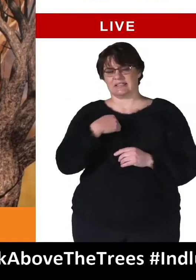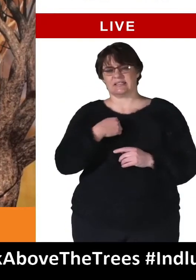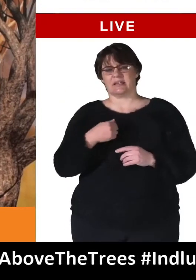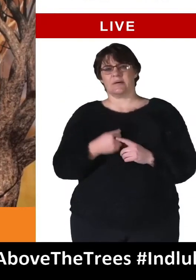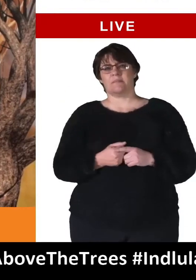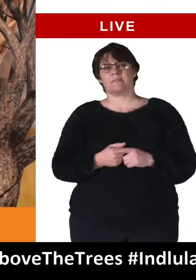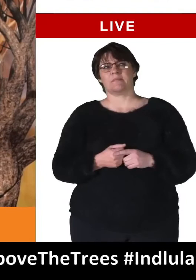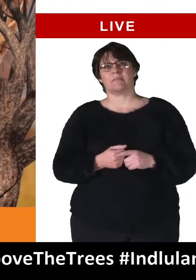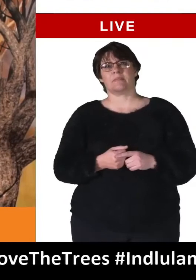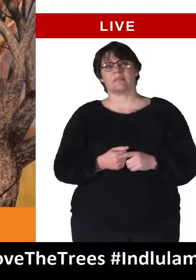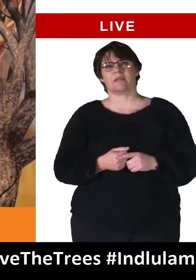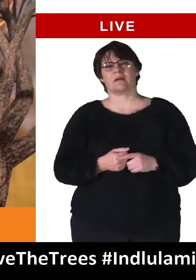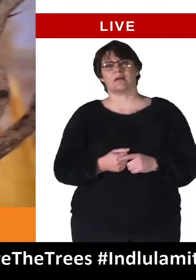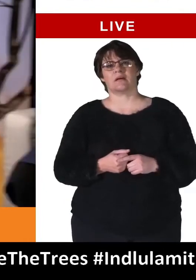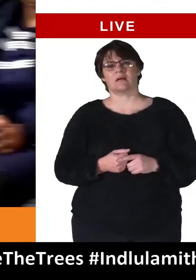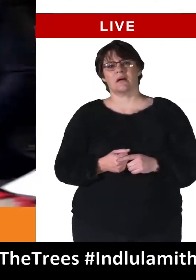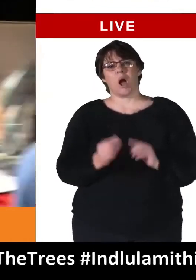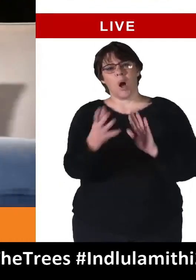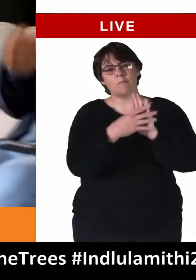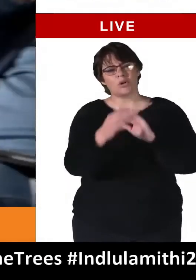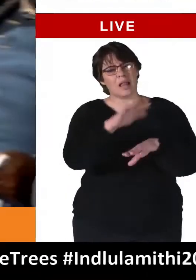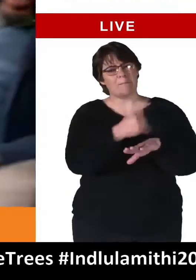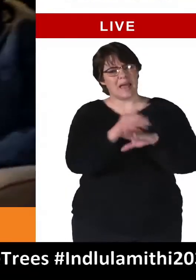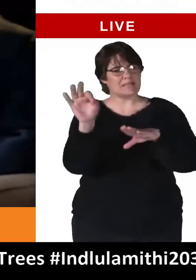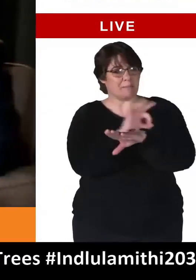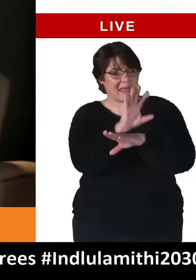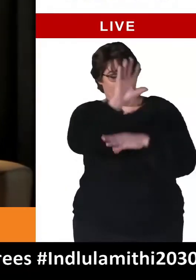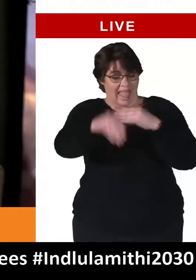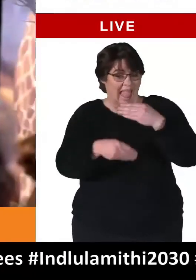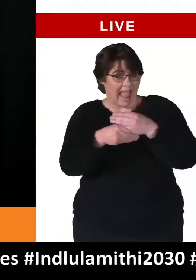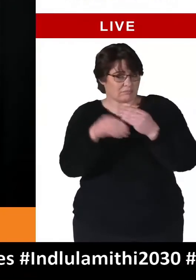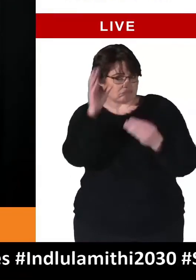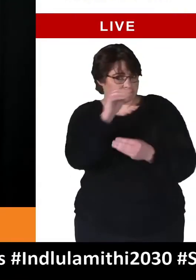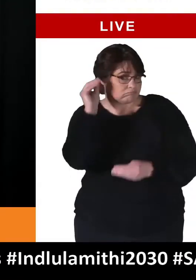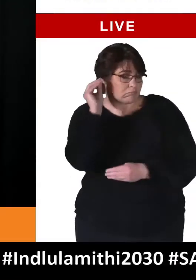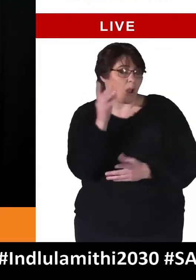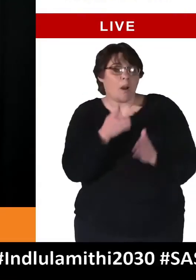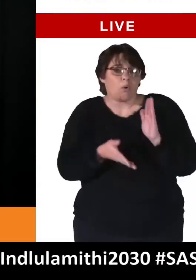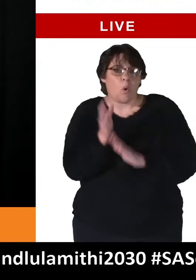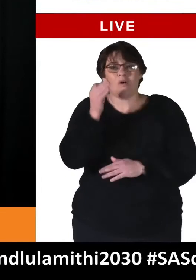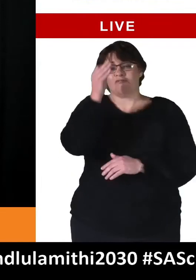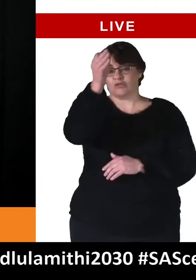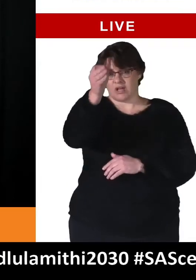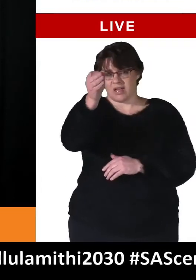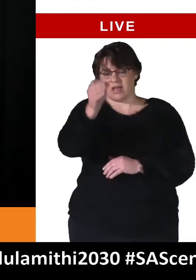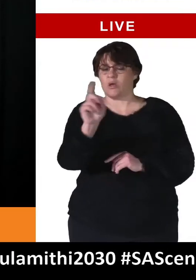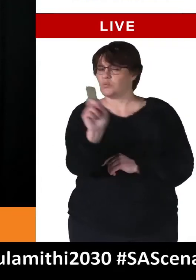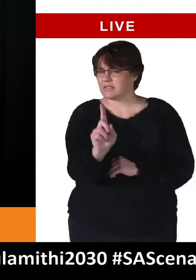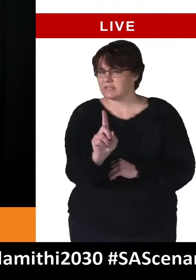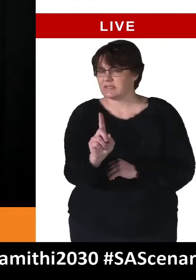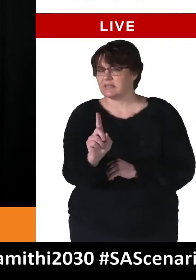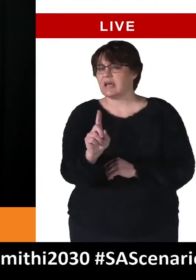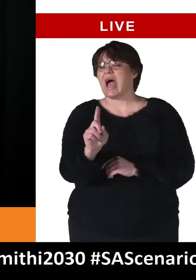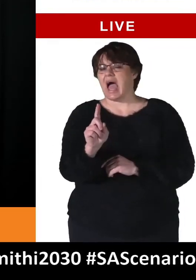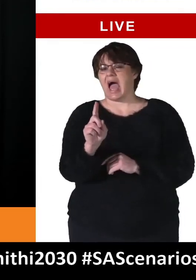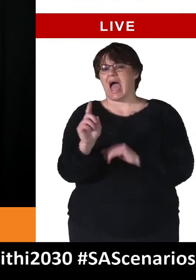one of the things that the model-based planning takes into account going forward is matters of